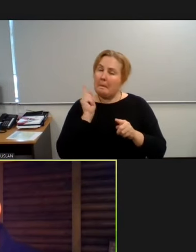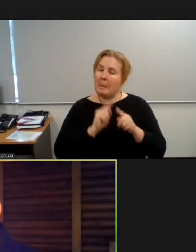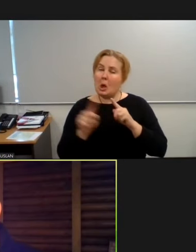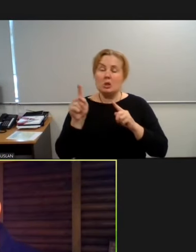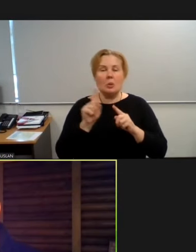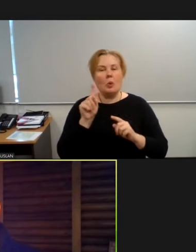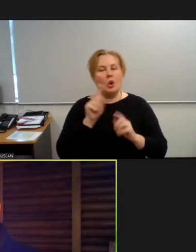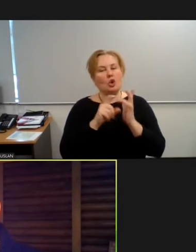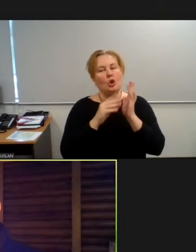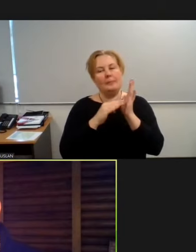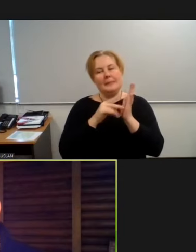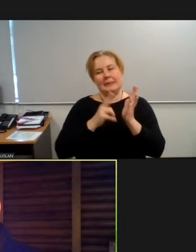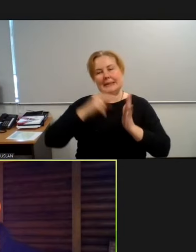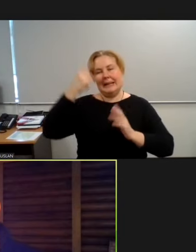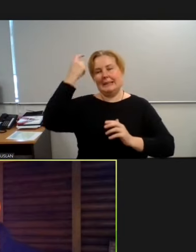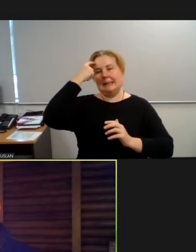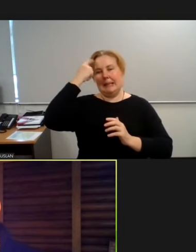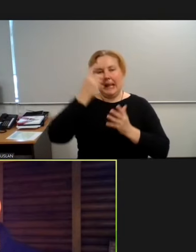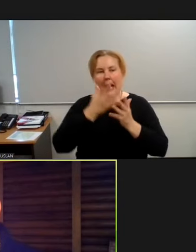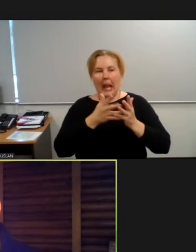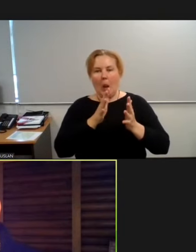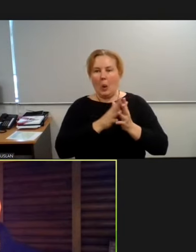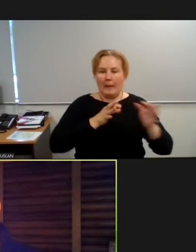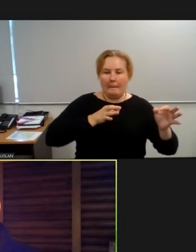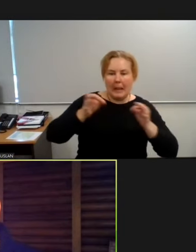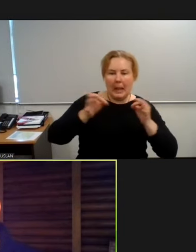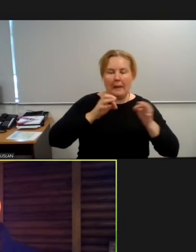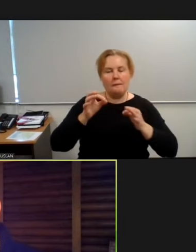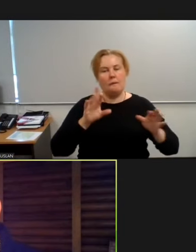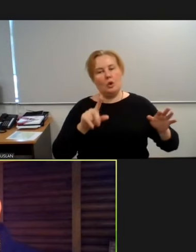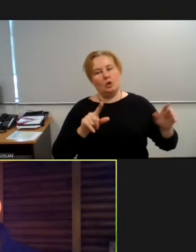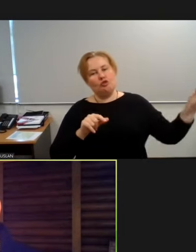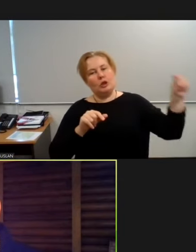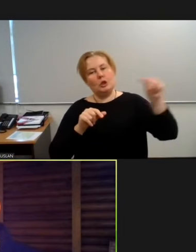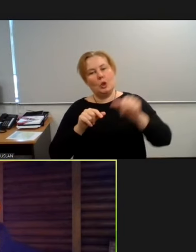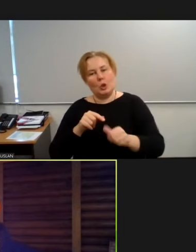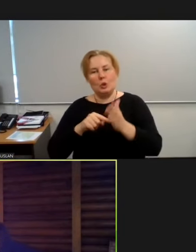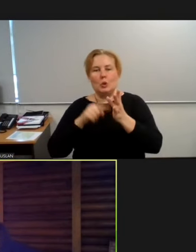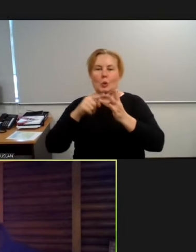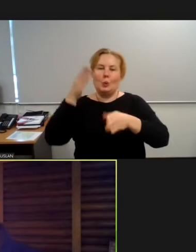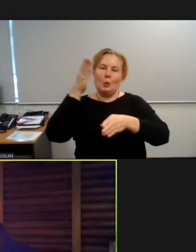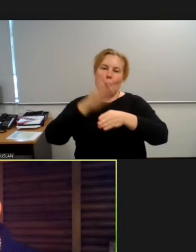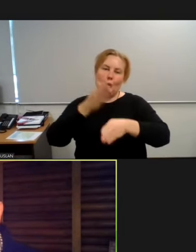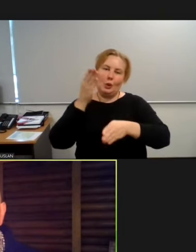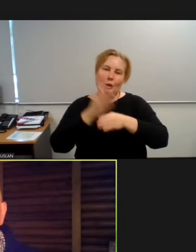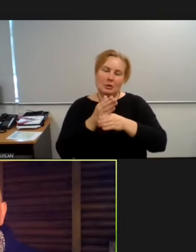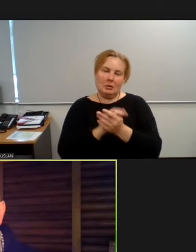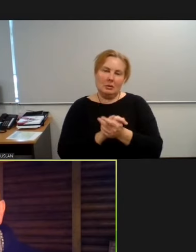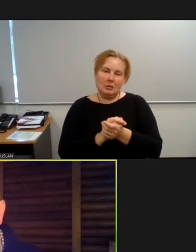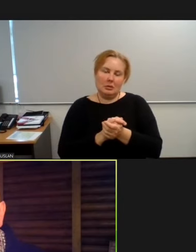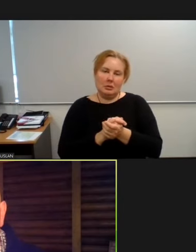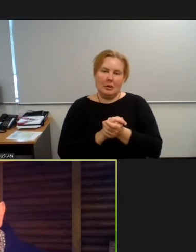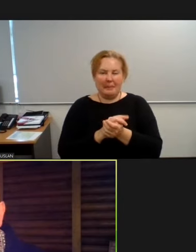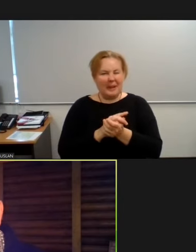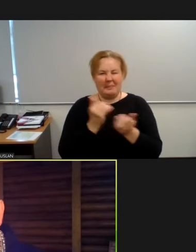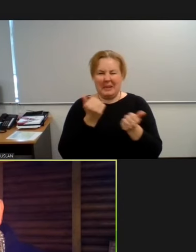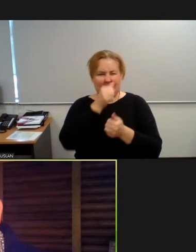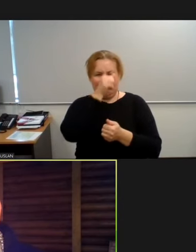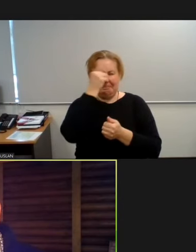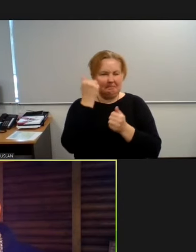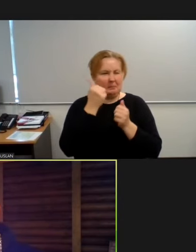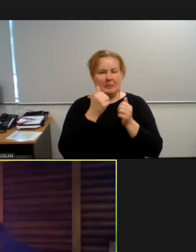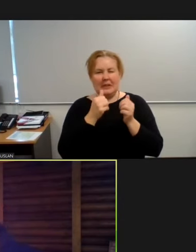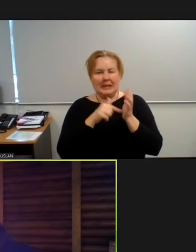sensical. And I think, frankly, there is huge talent and understanding and wisdom in the sector,